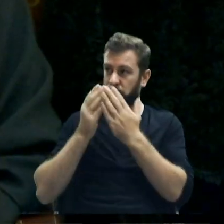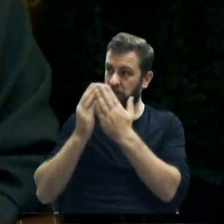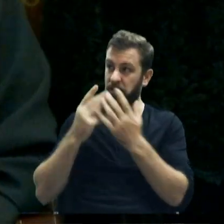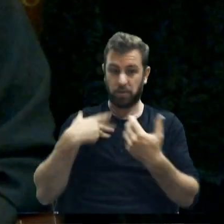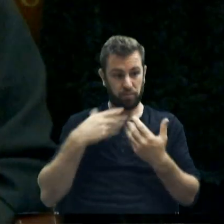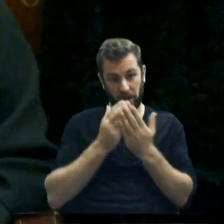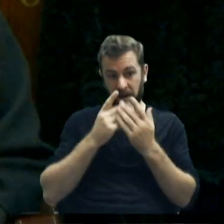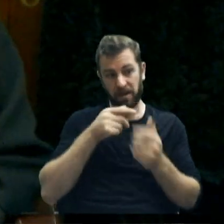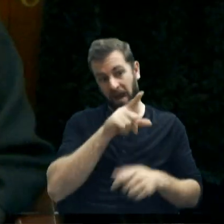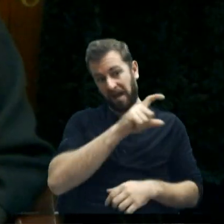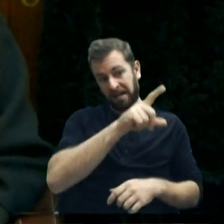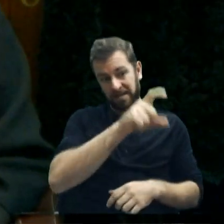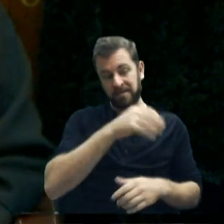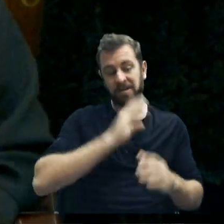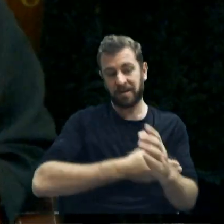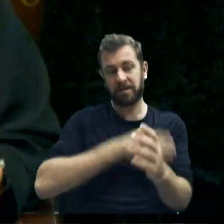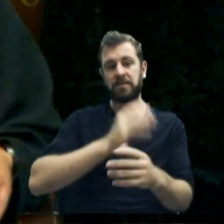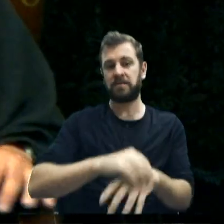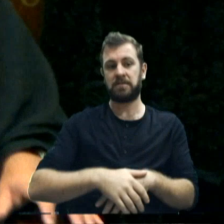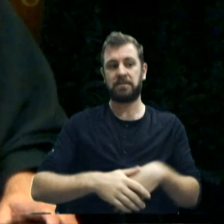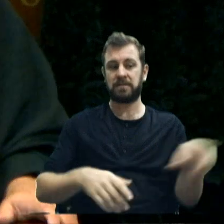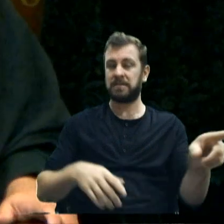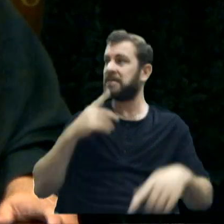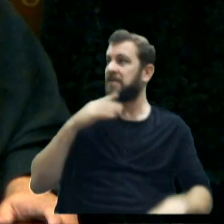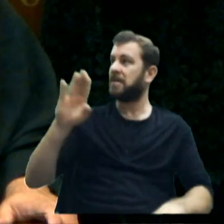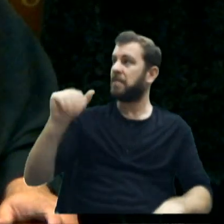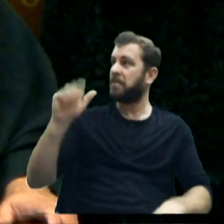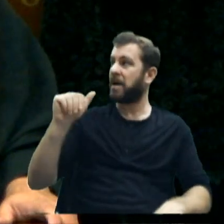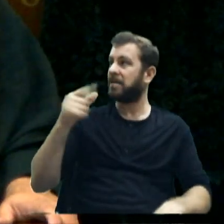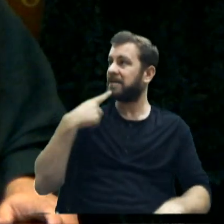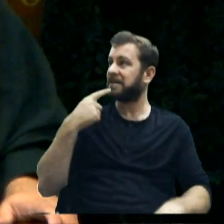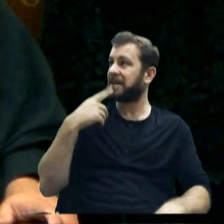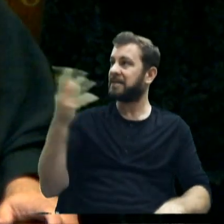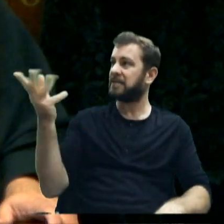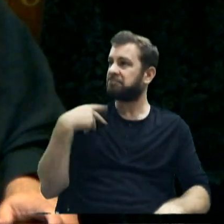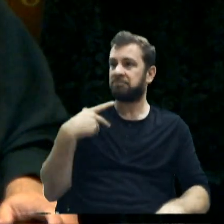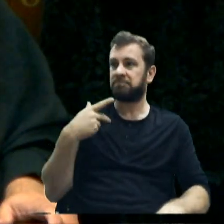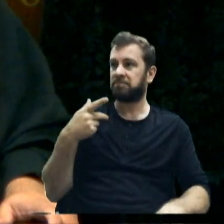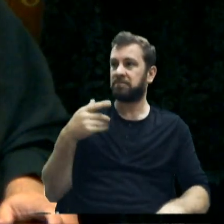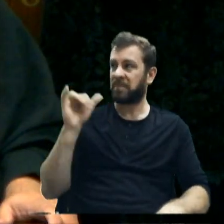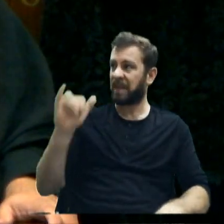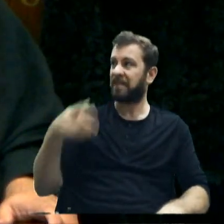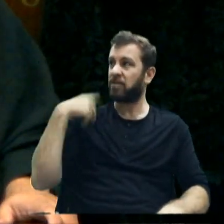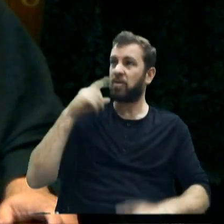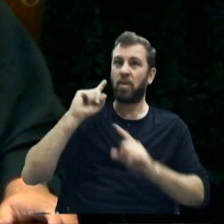namaz? And she looks at Baba and says, isn't it wajib on Baba as well?